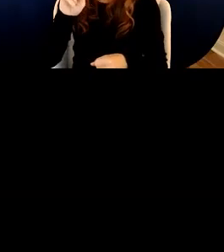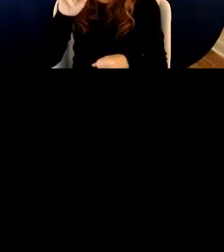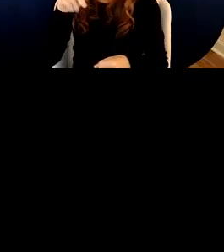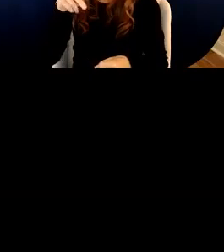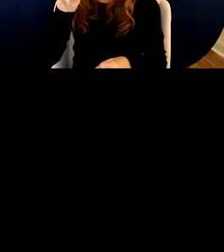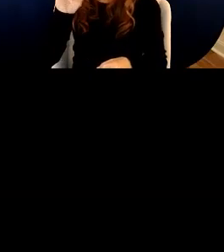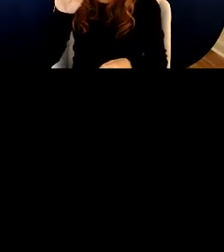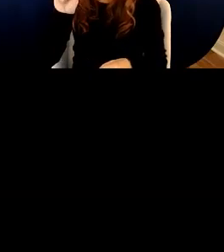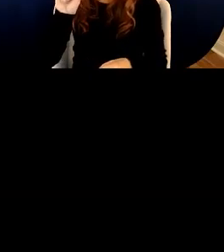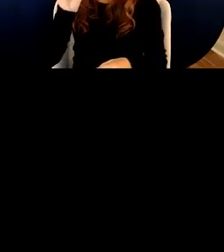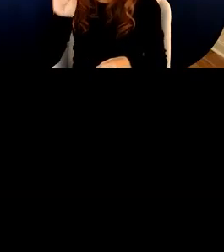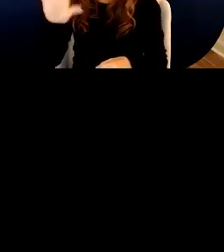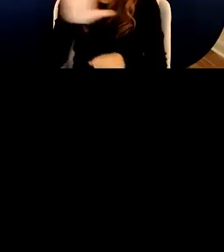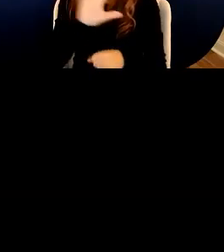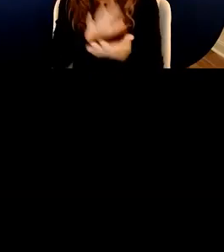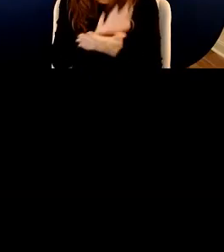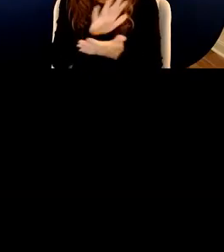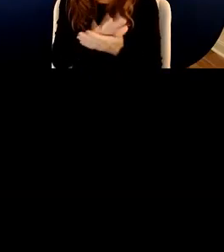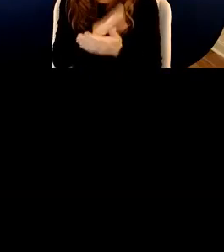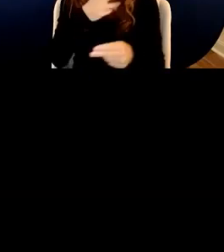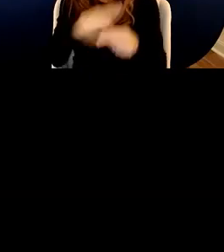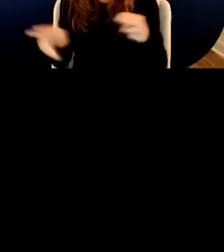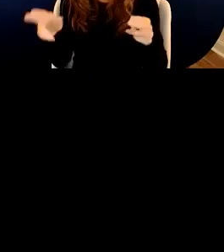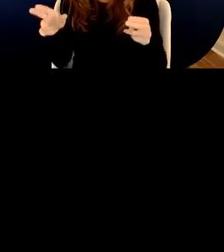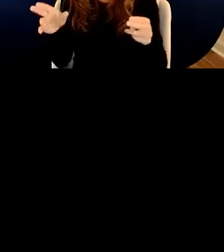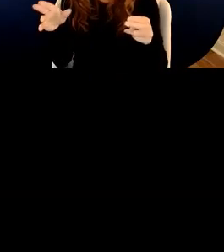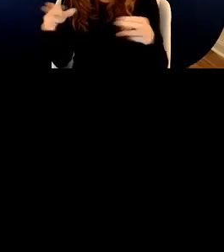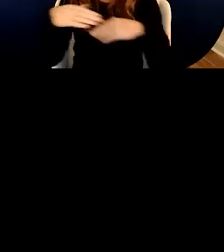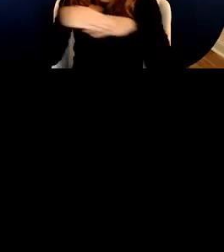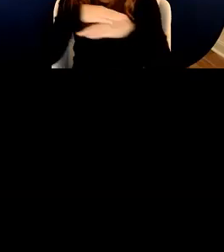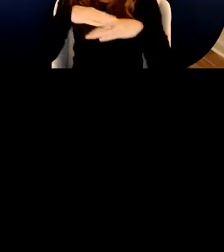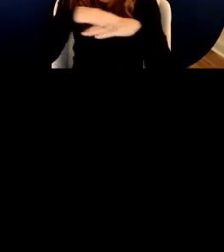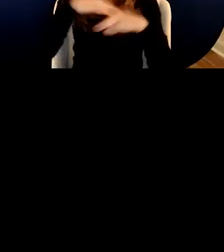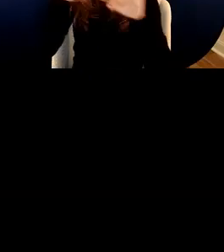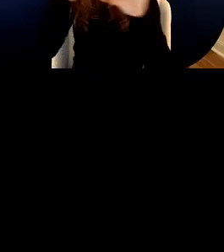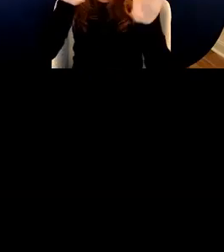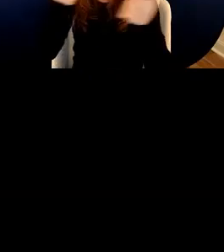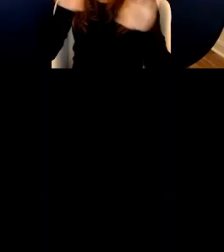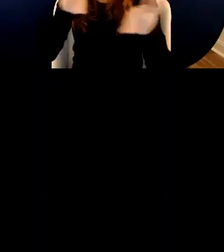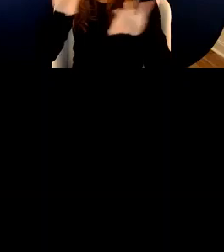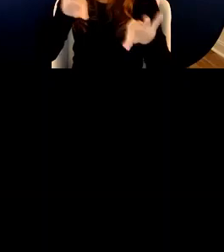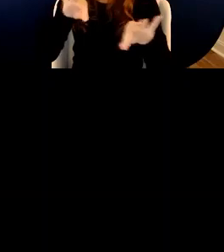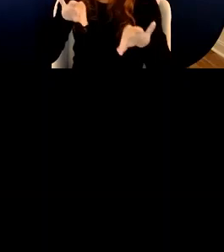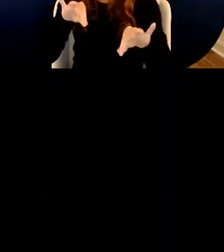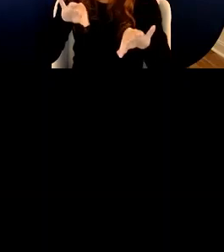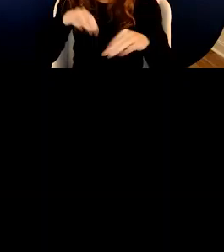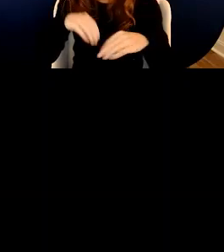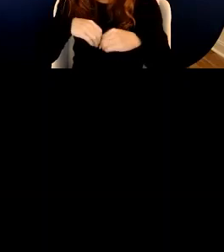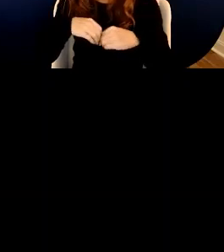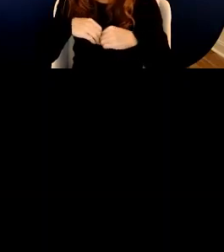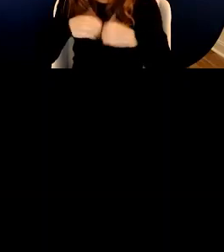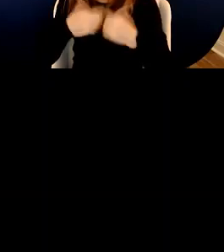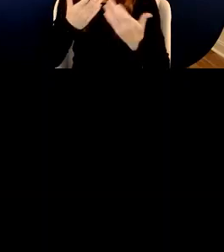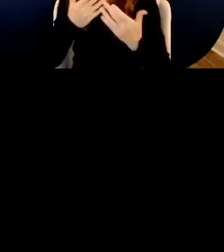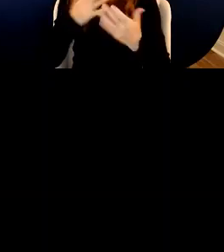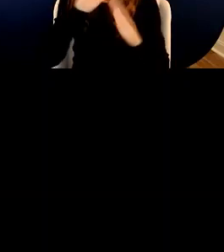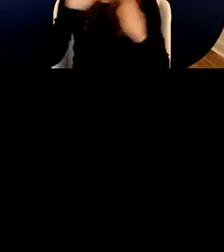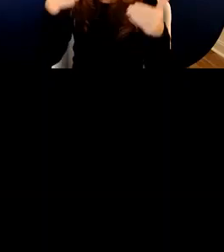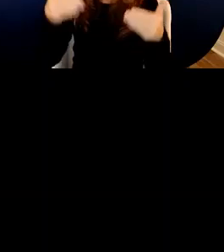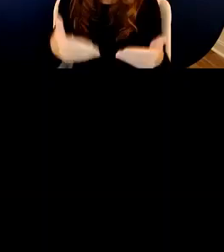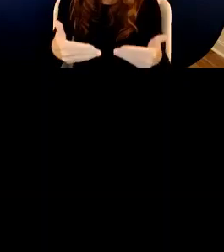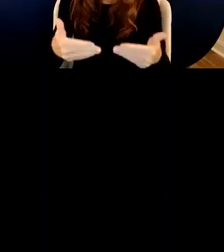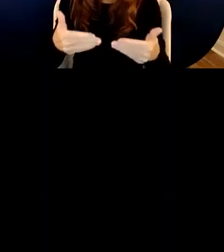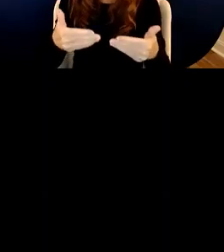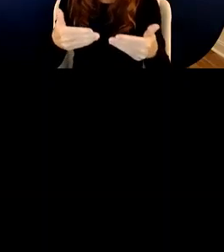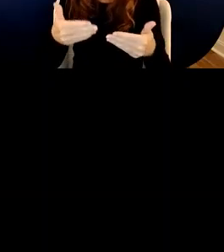paper. It's more of a brief overview of, you know, sort of what drove this, what you focus on, if it's a more